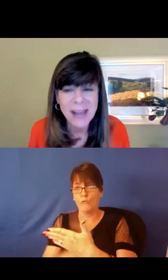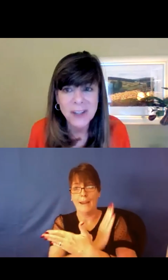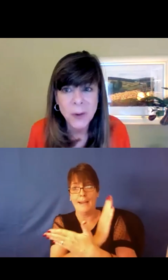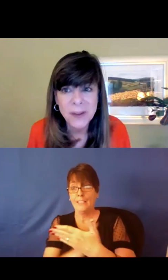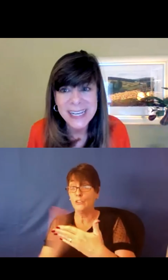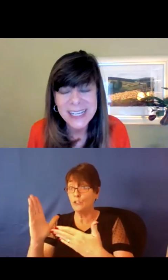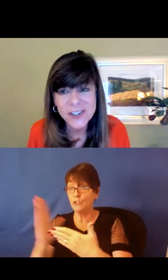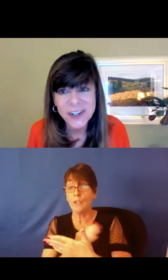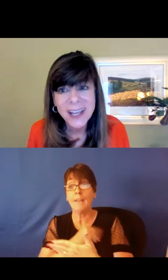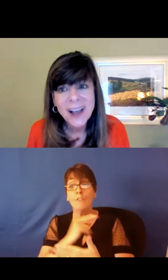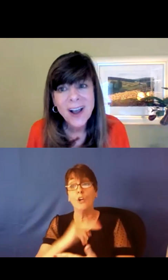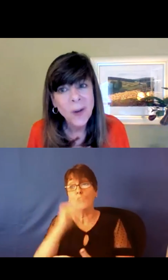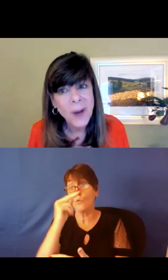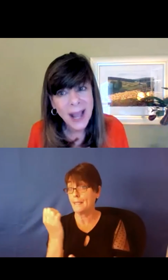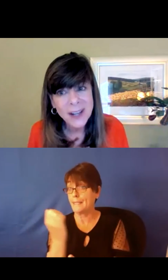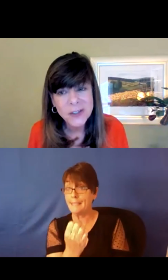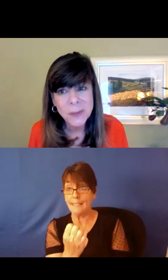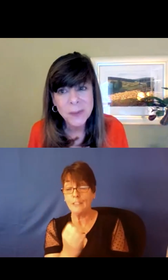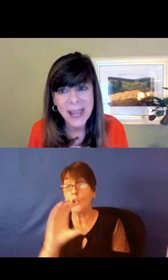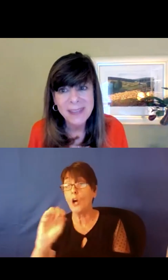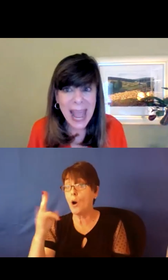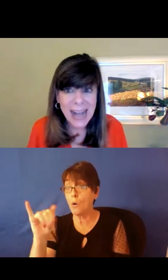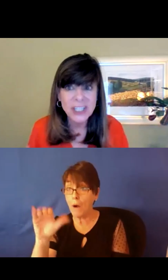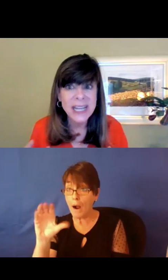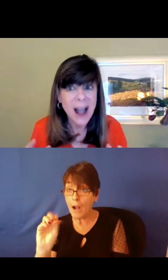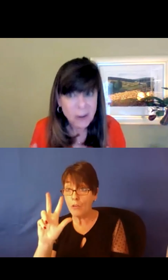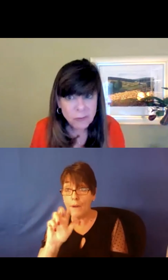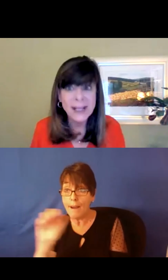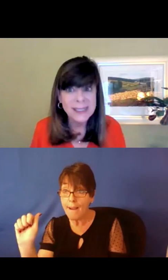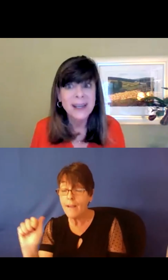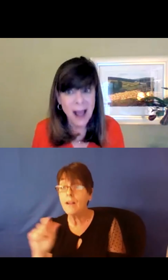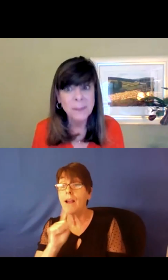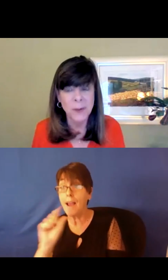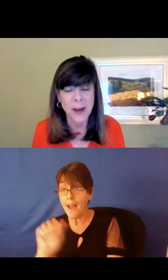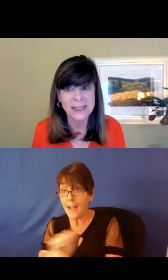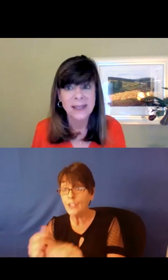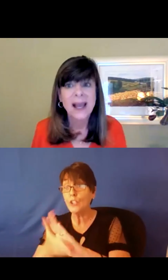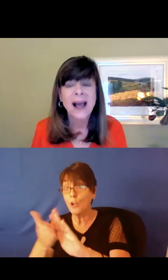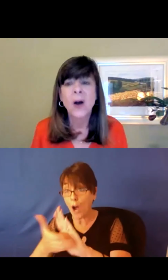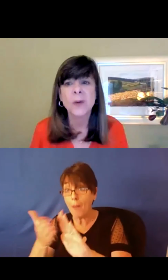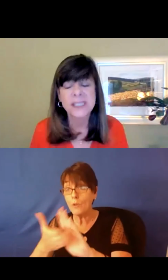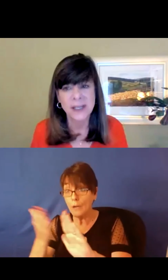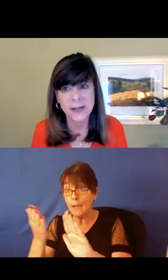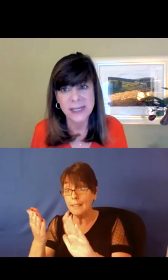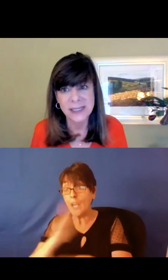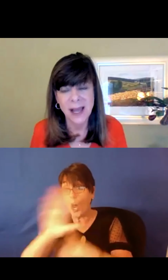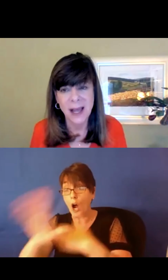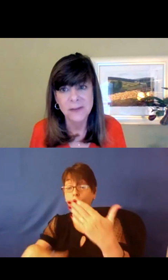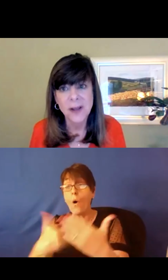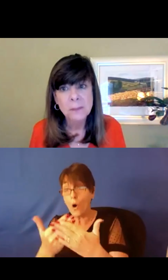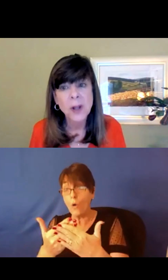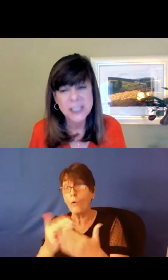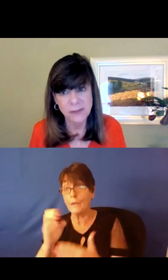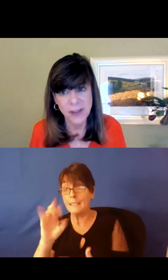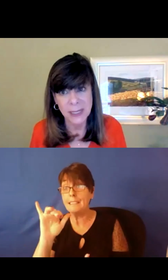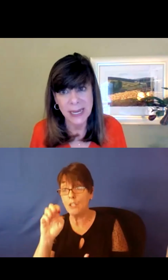network. We have the Northeastern Ohio AAA that actually runs and operates a whole series